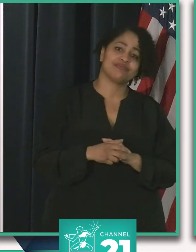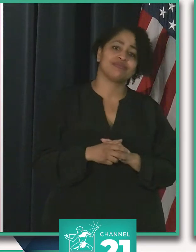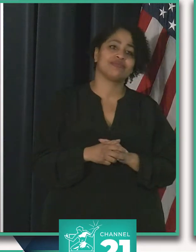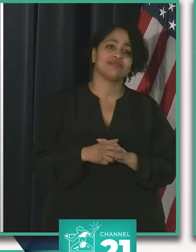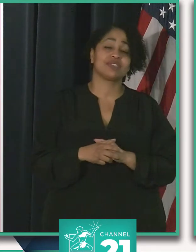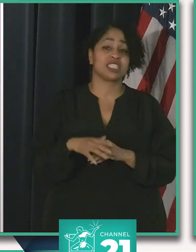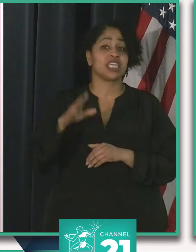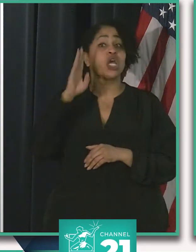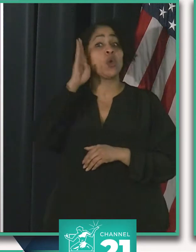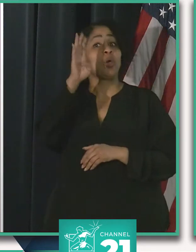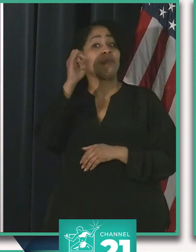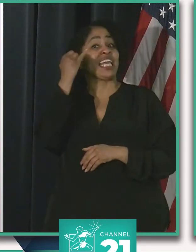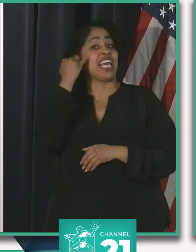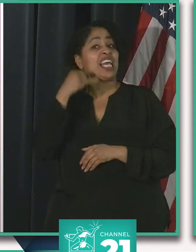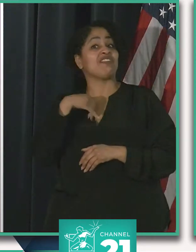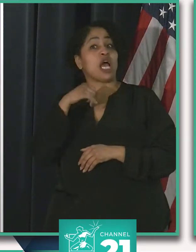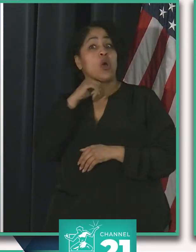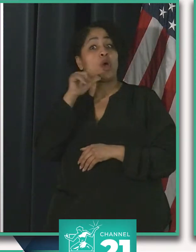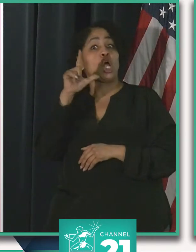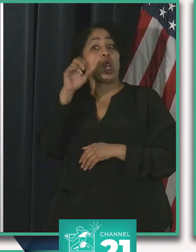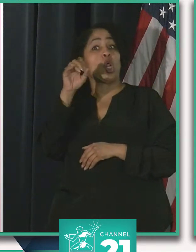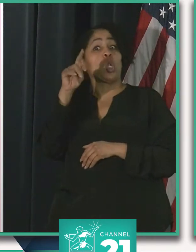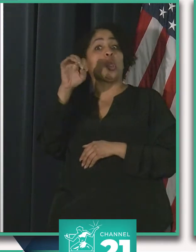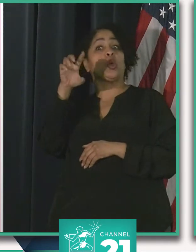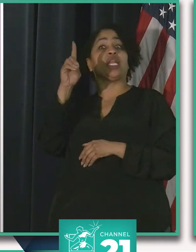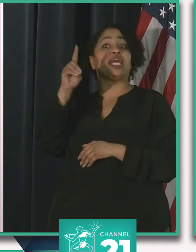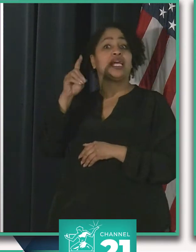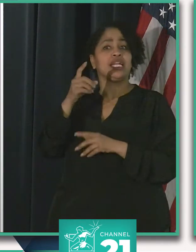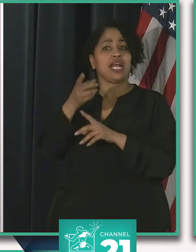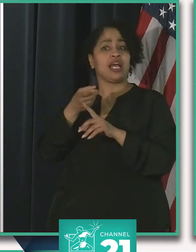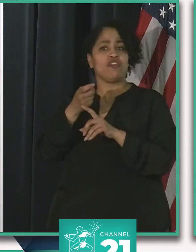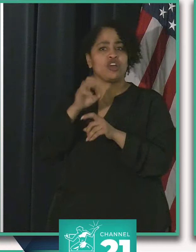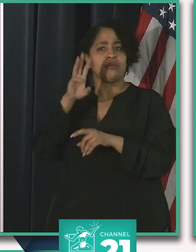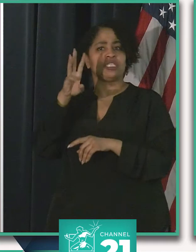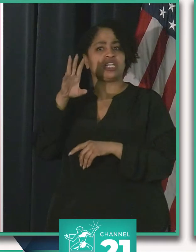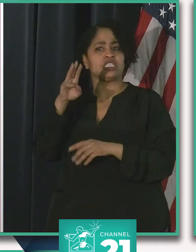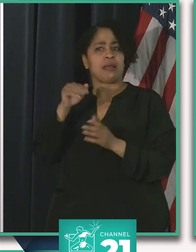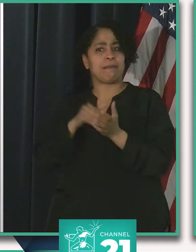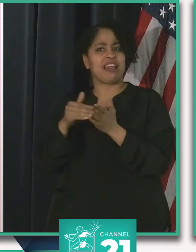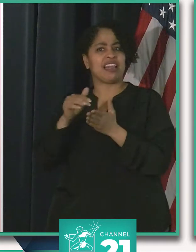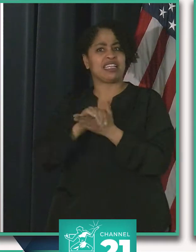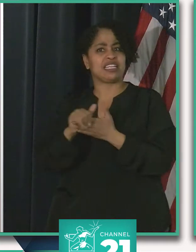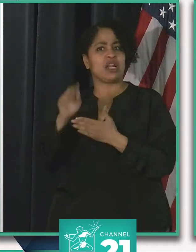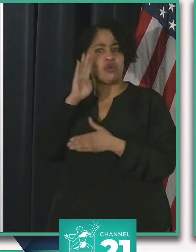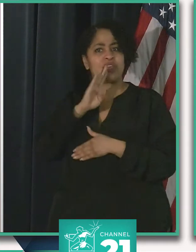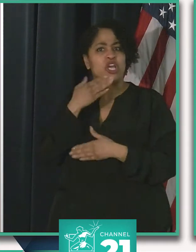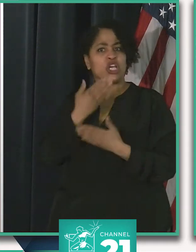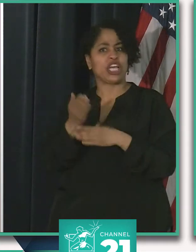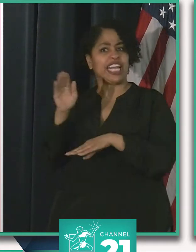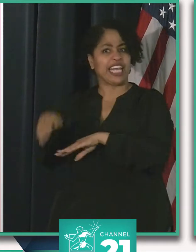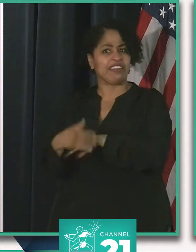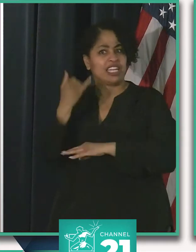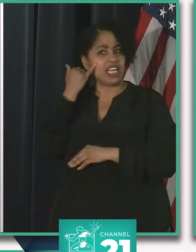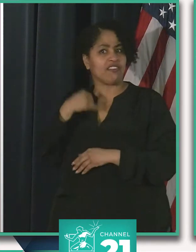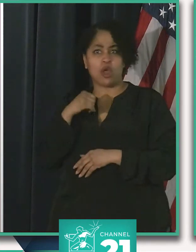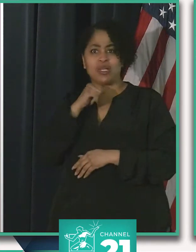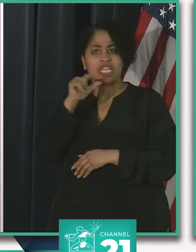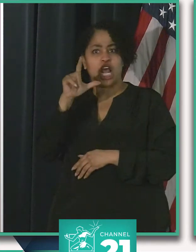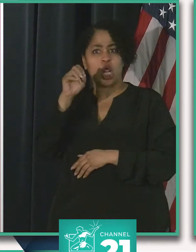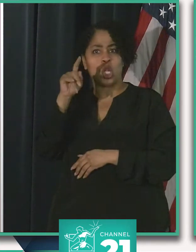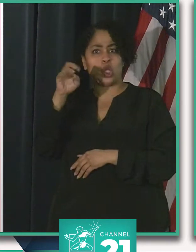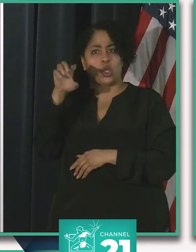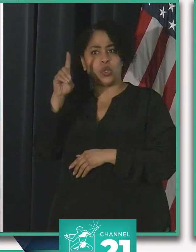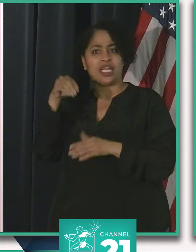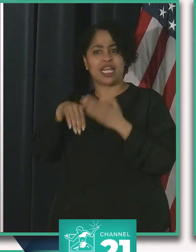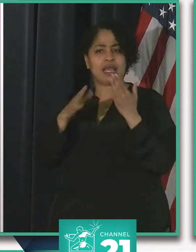It would be if I wasn't looted out of $600 million. It'd be a good evening if I was not looted in